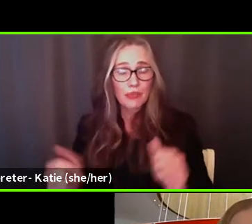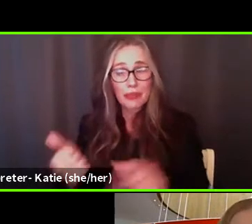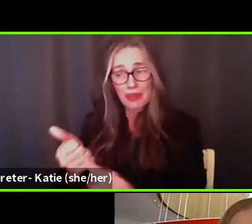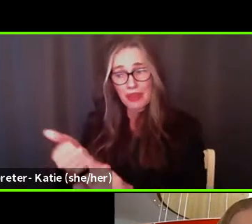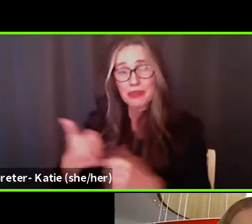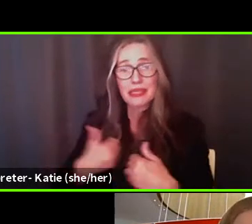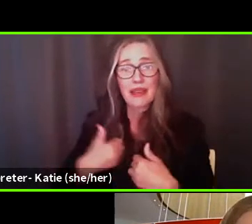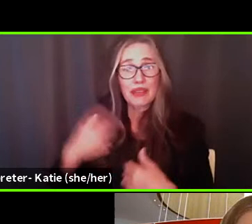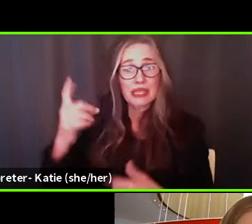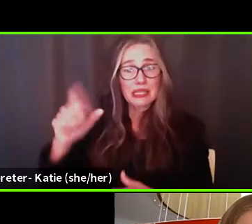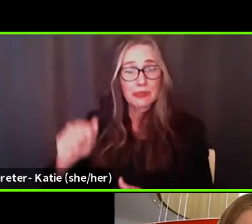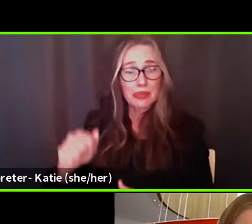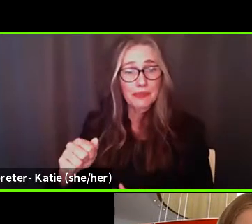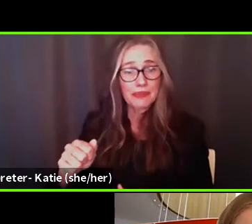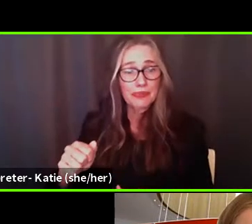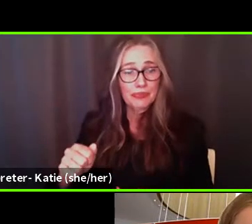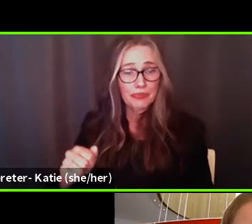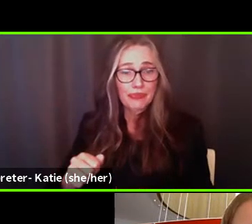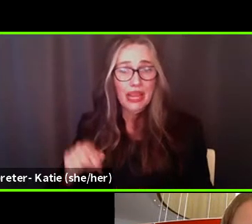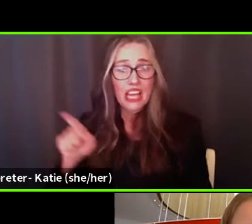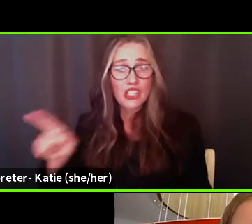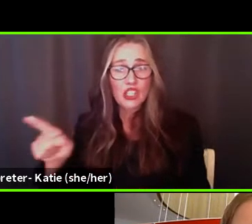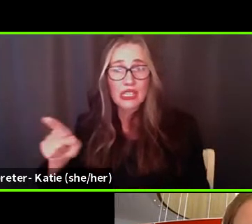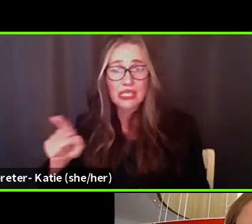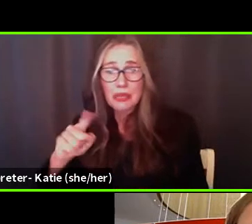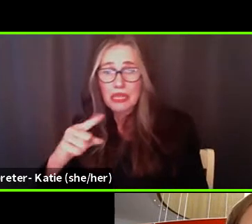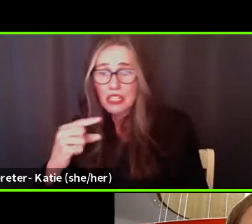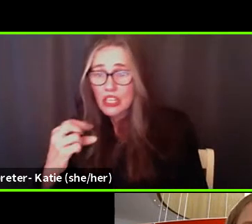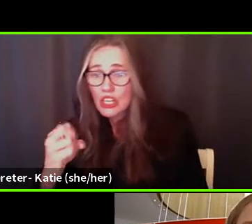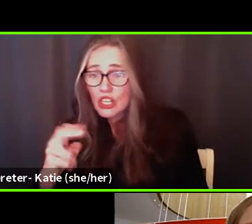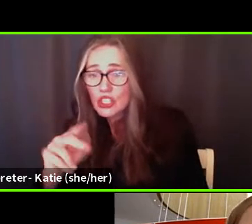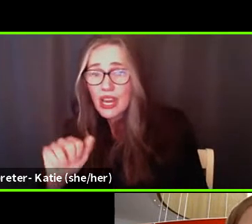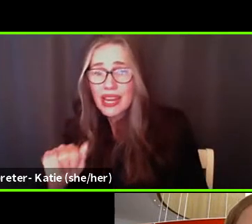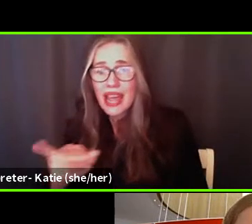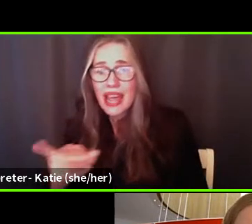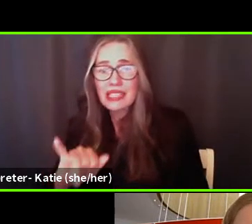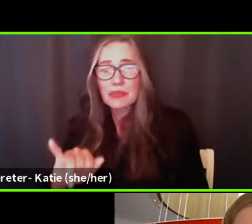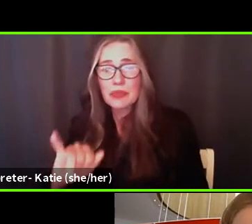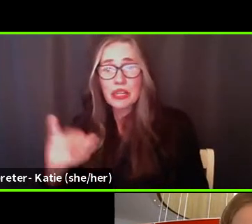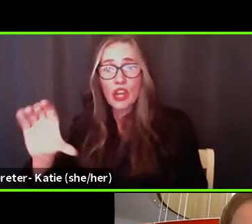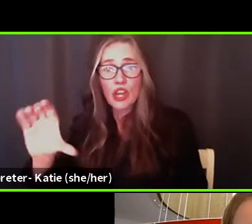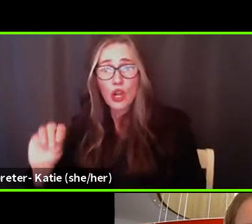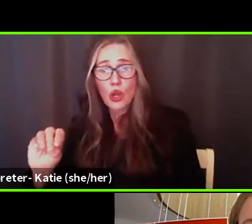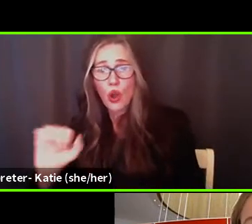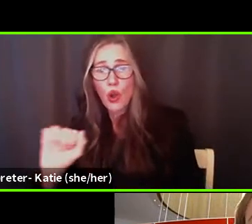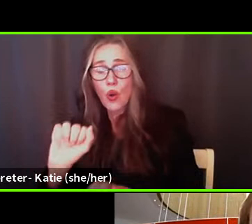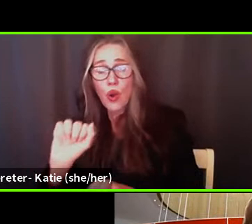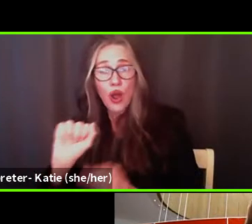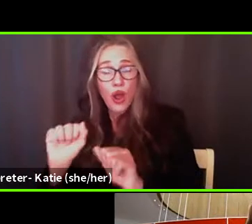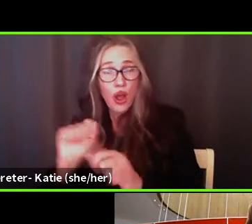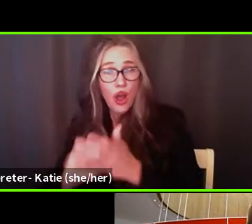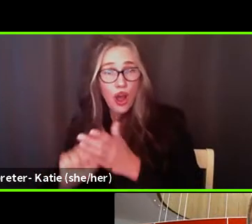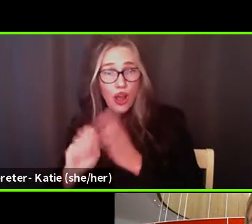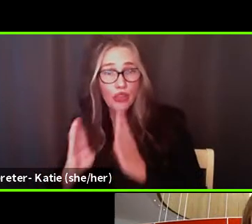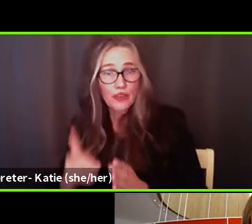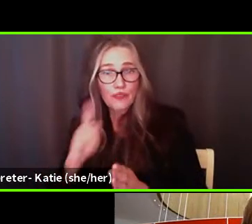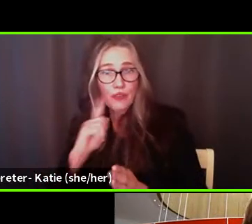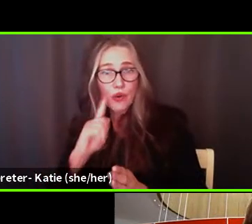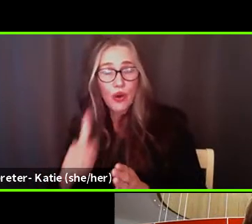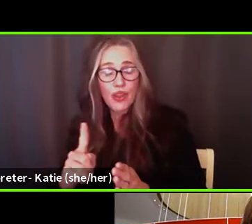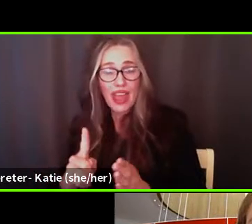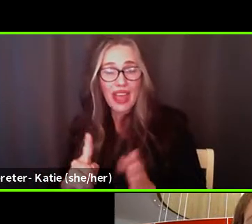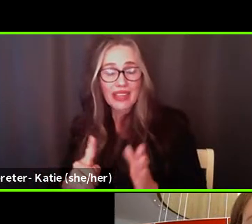judith has been a co-author of the sterilization reparations bill for the past four years and we as an